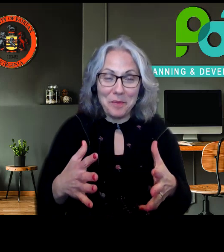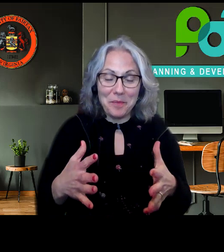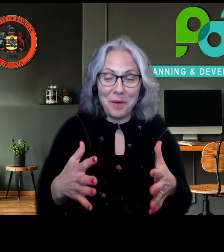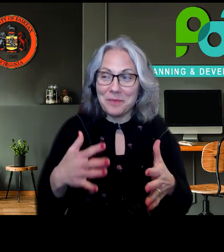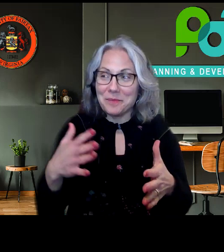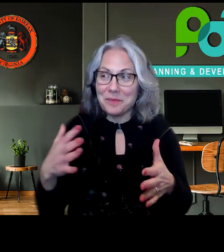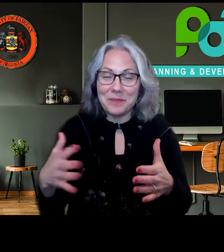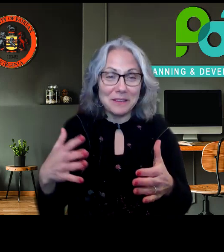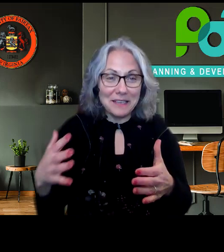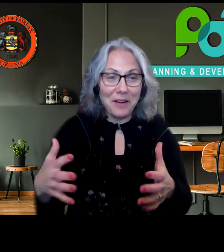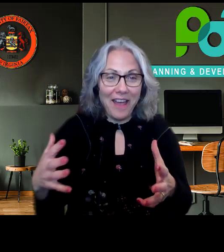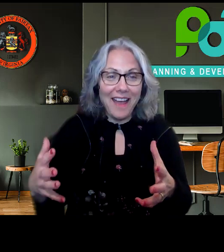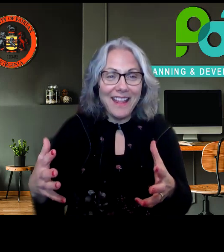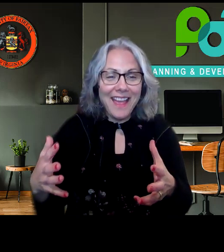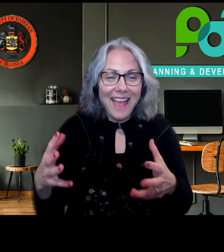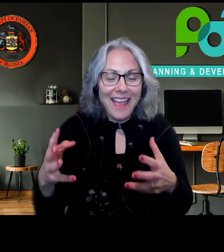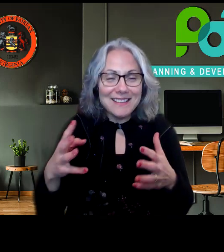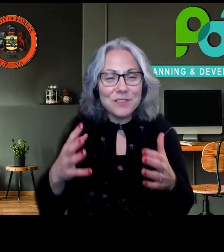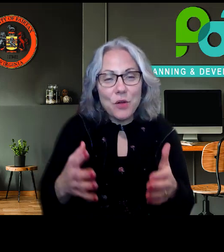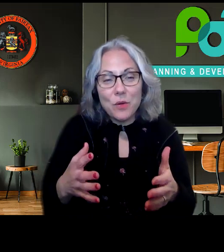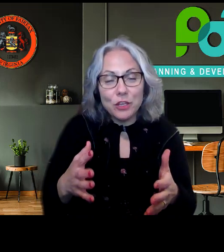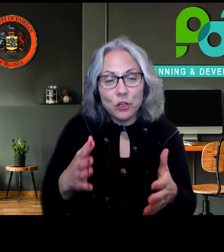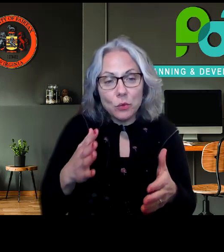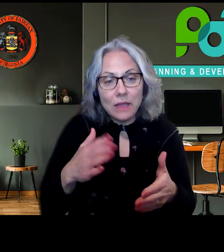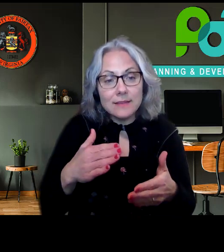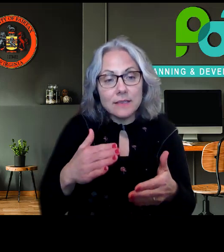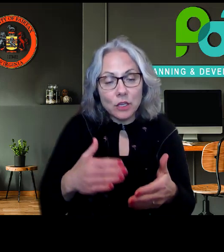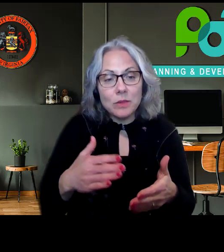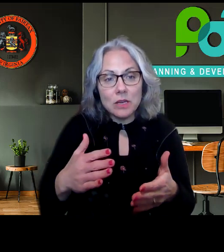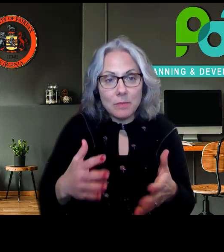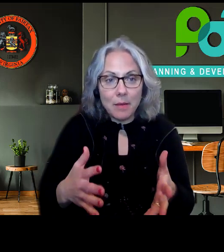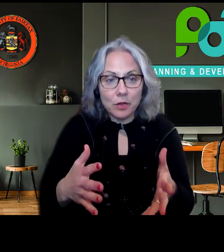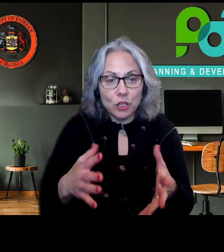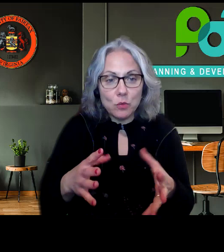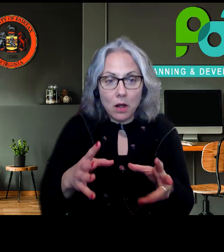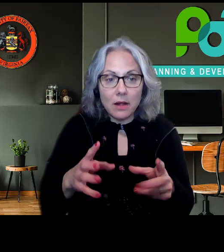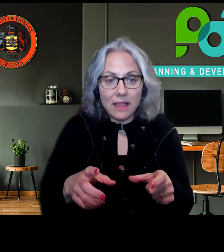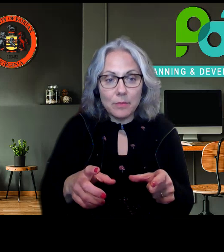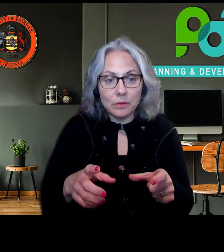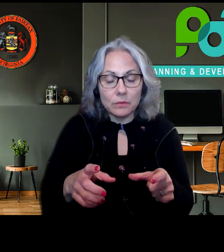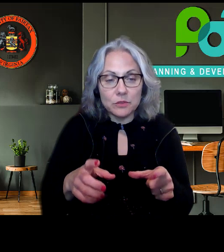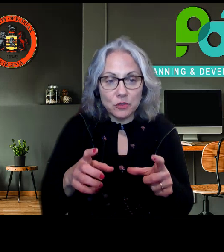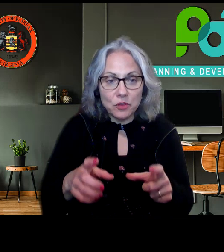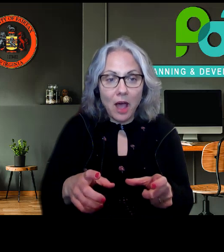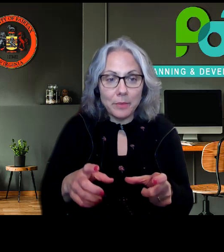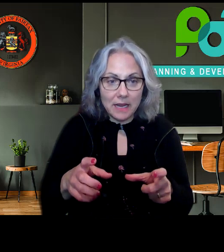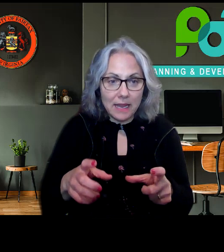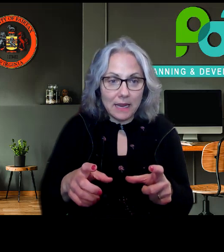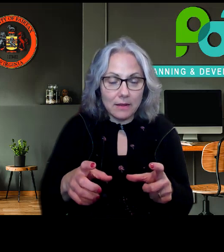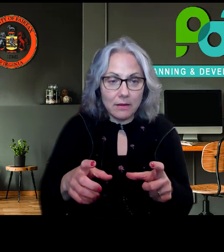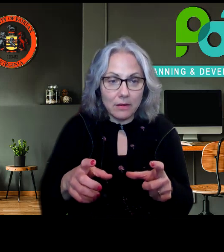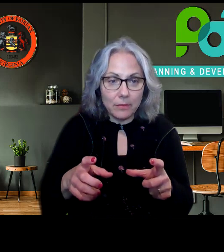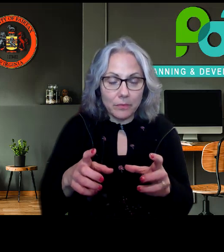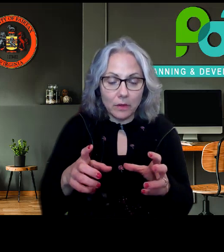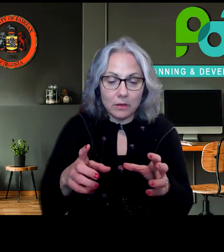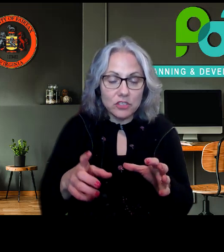participating, I'm the lead on that. And so you, as a community member, you are able to